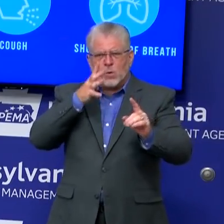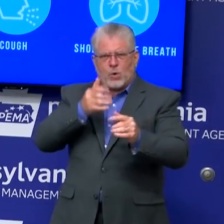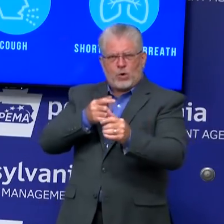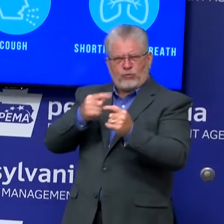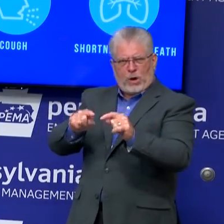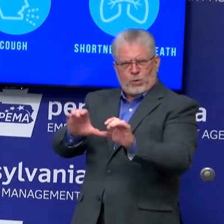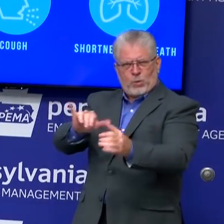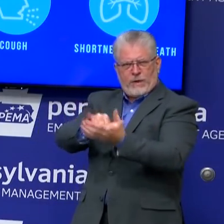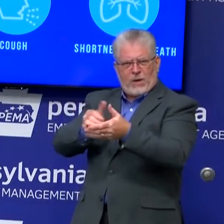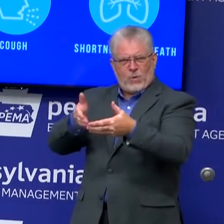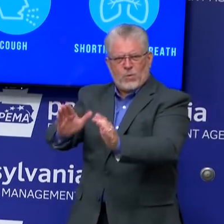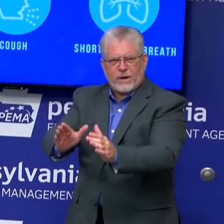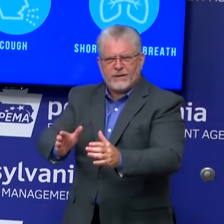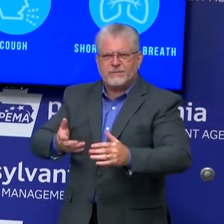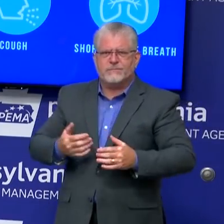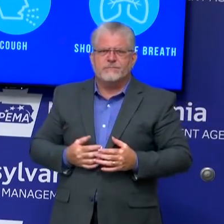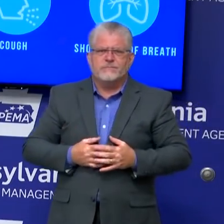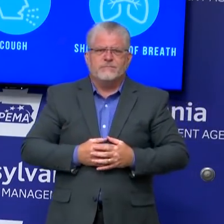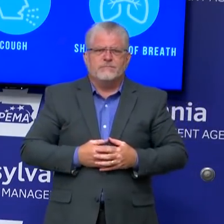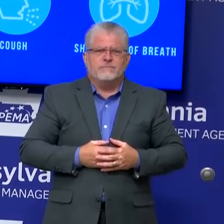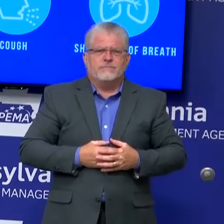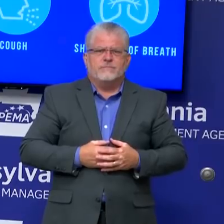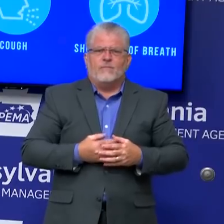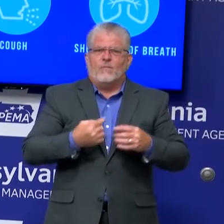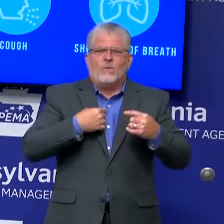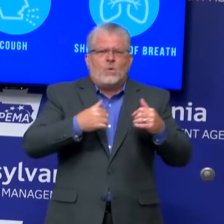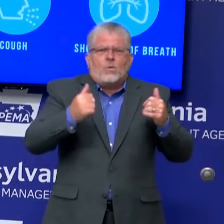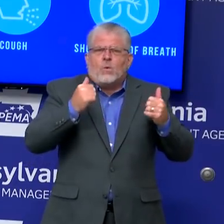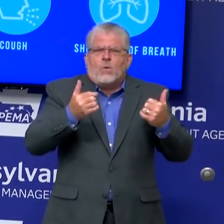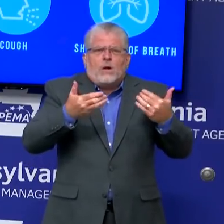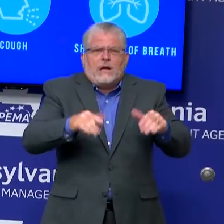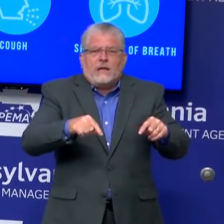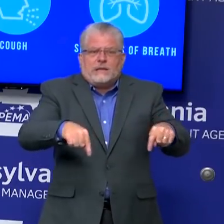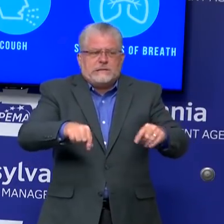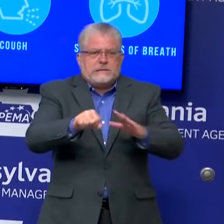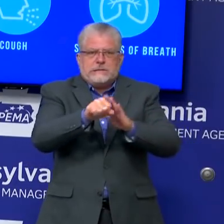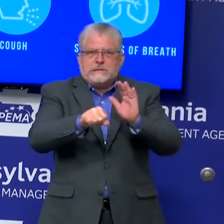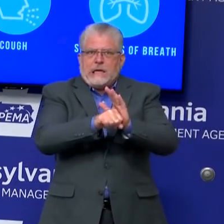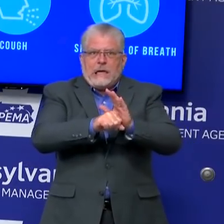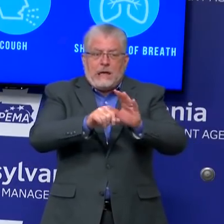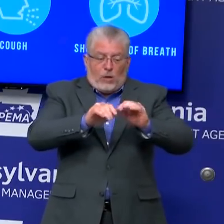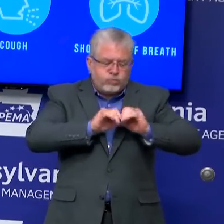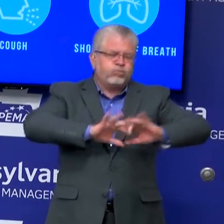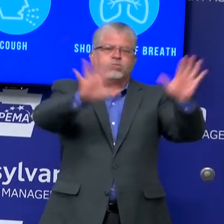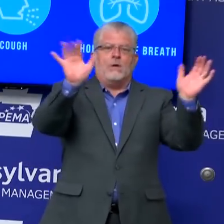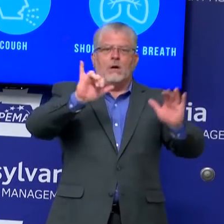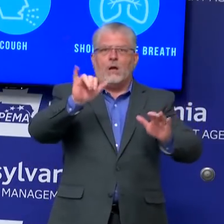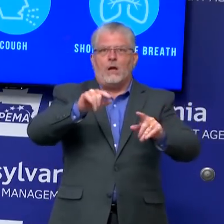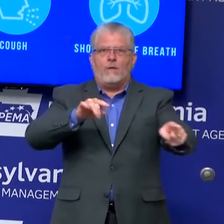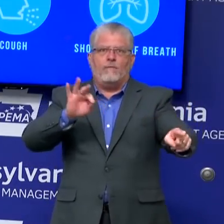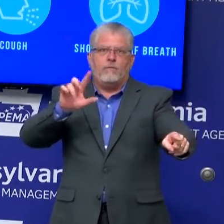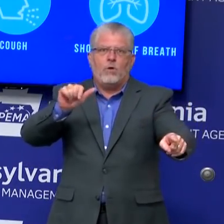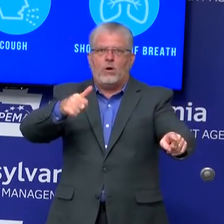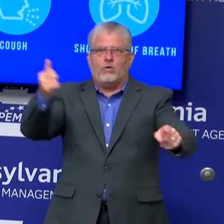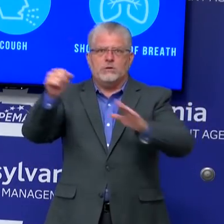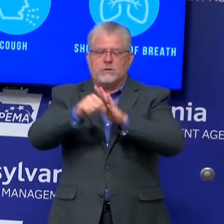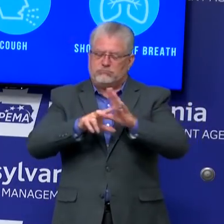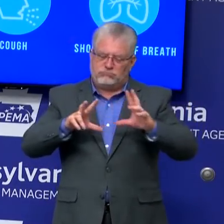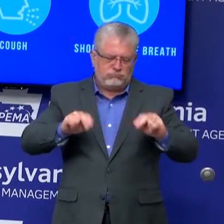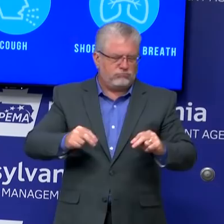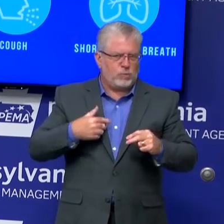the state go to be Florida and letting it burn, and so we'll do whatever is necessary. But this is what is necessary now. Governor?